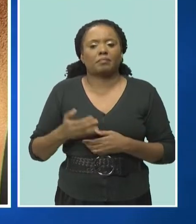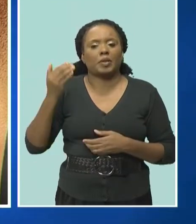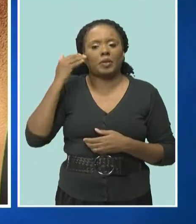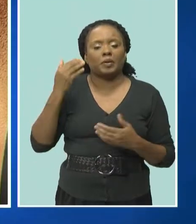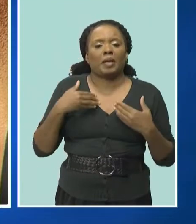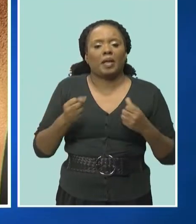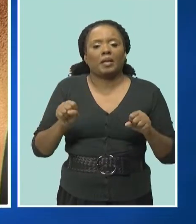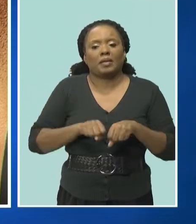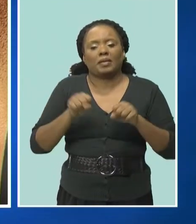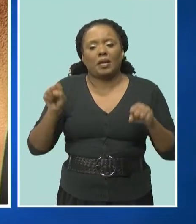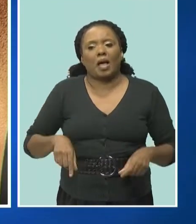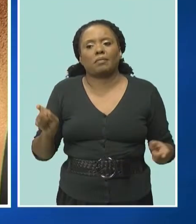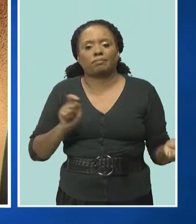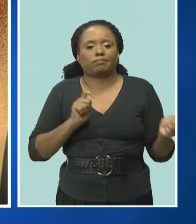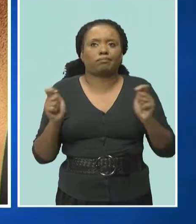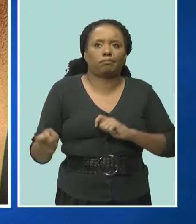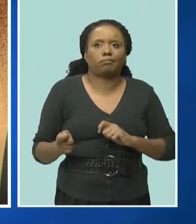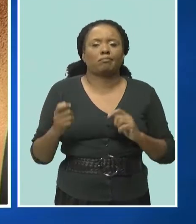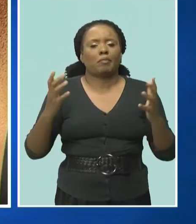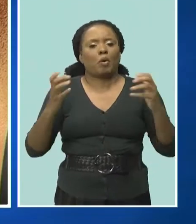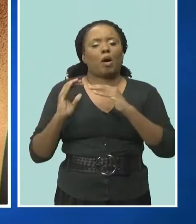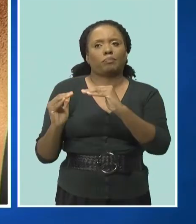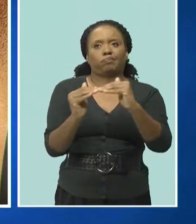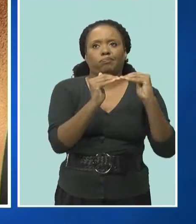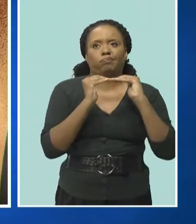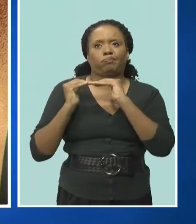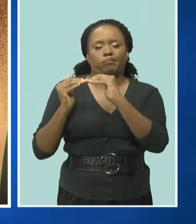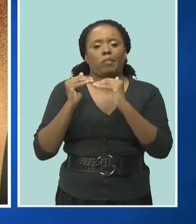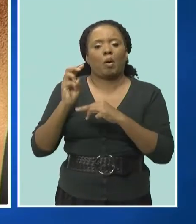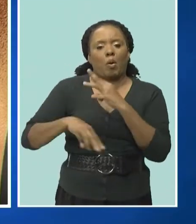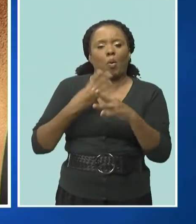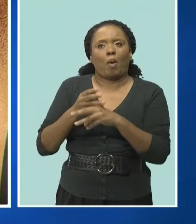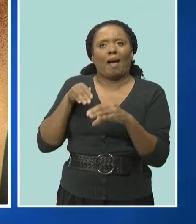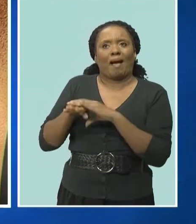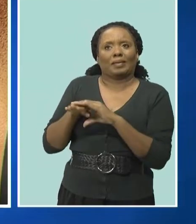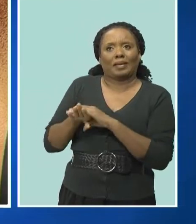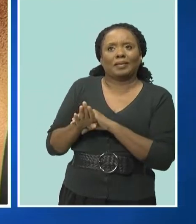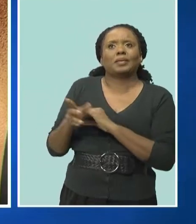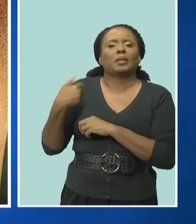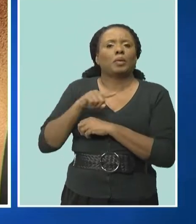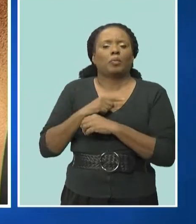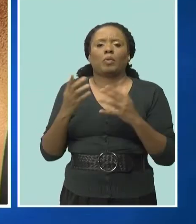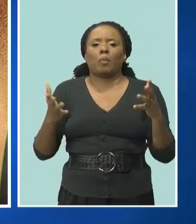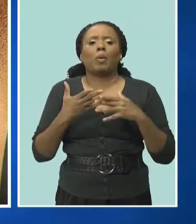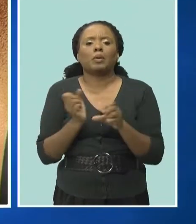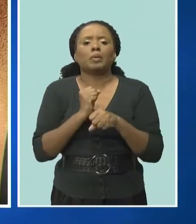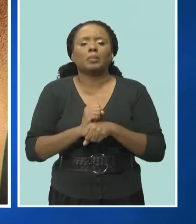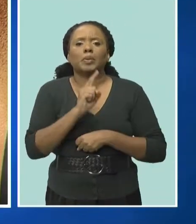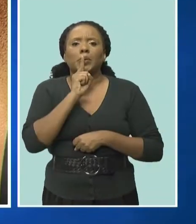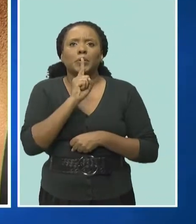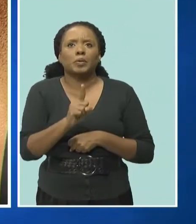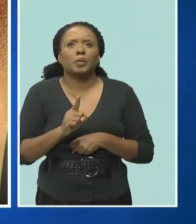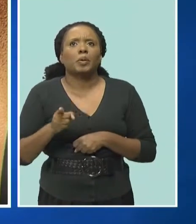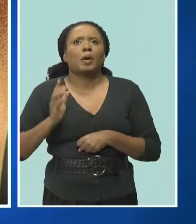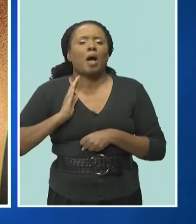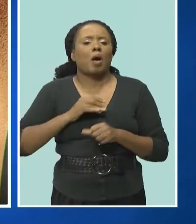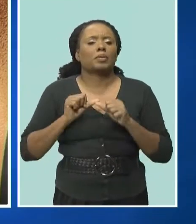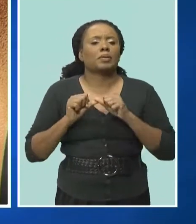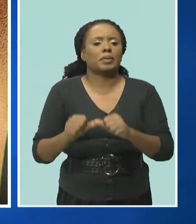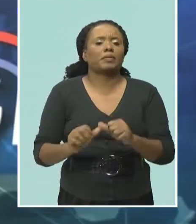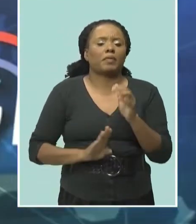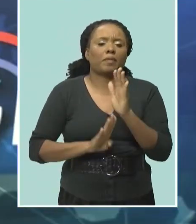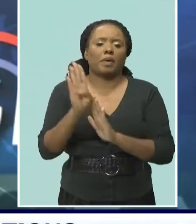to guarantee equity and universal access and coverage, as we build resilience for sustainable development.